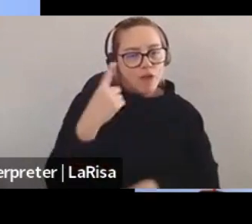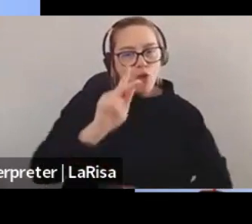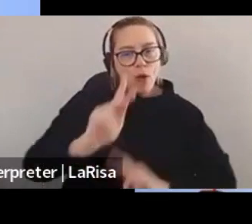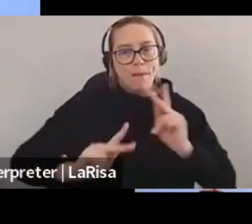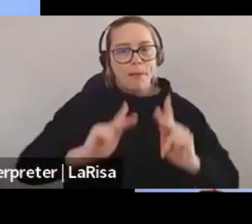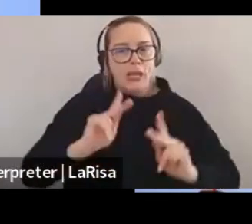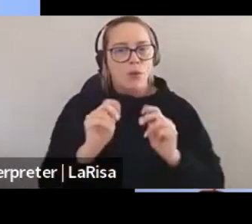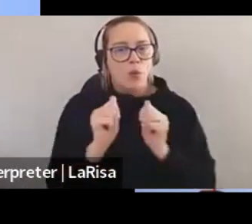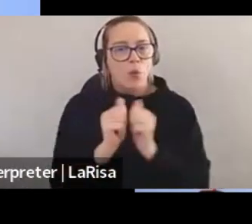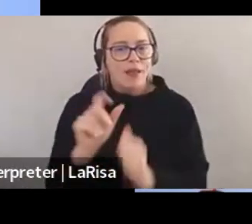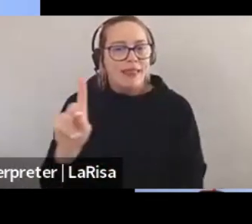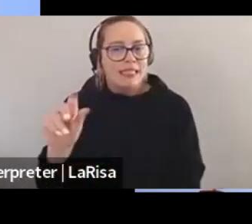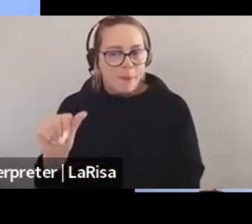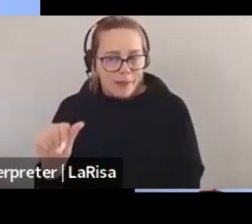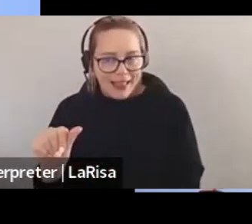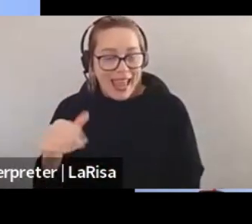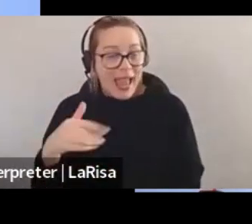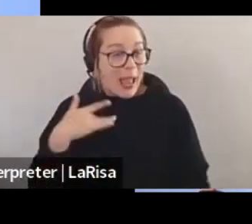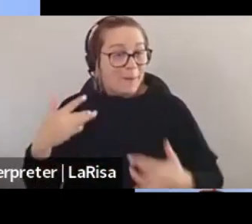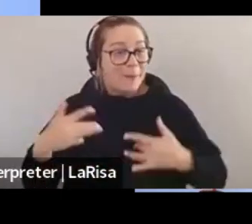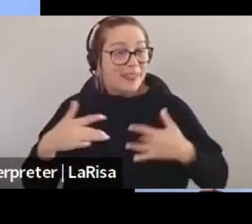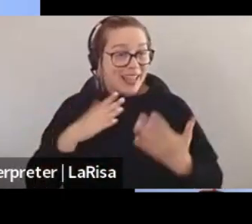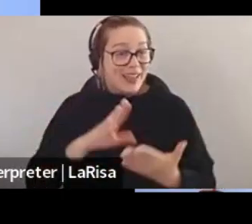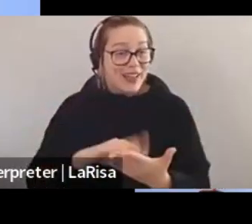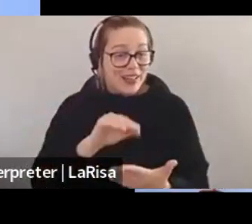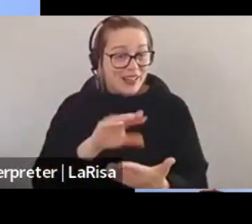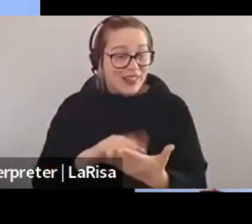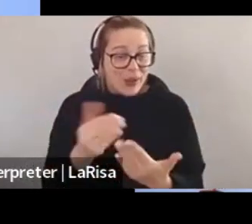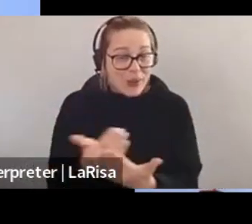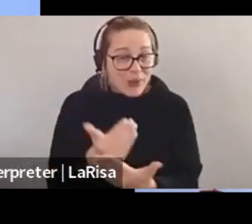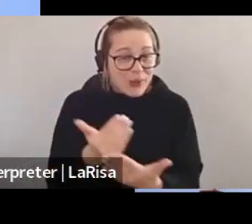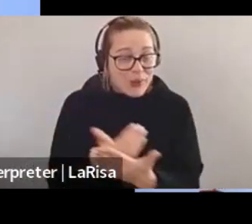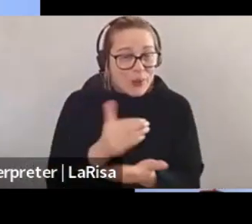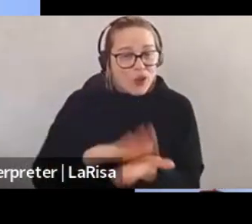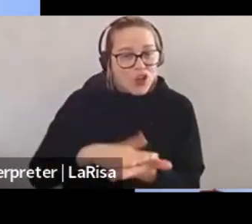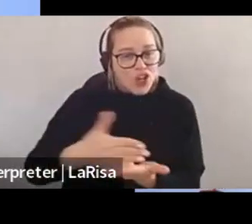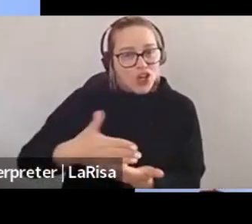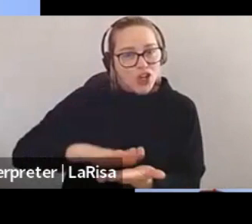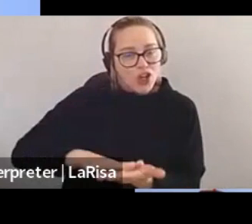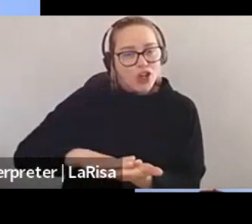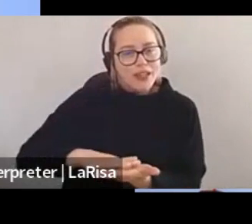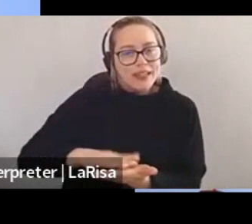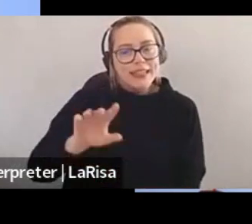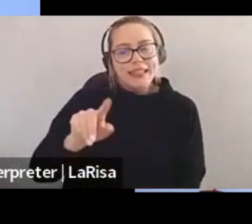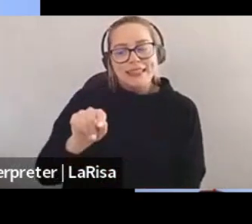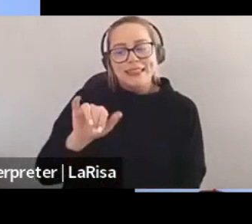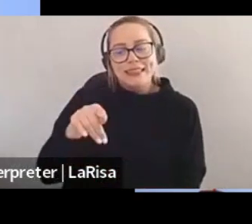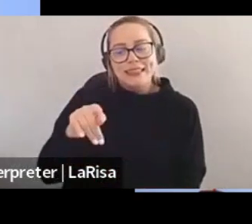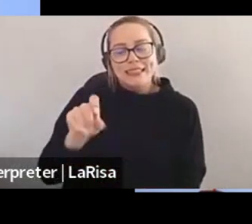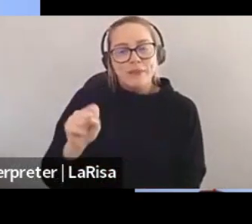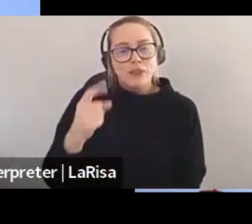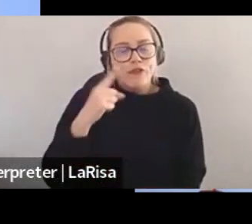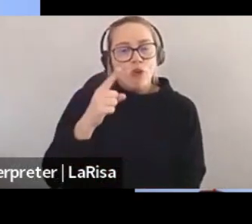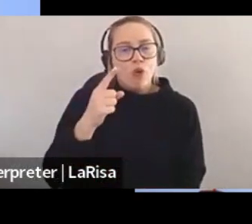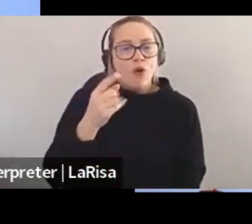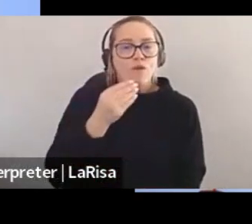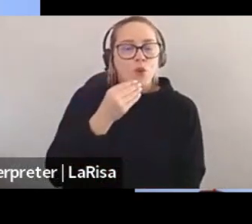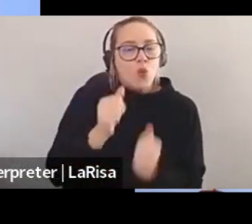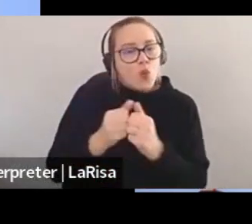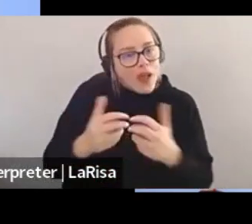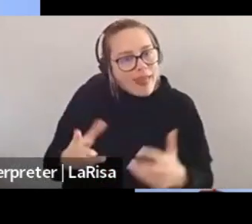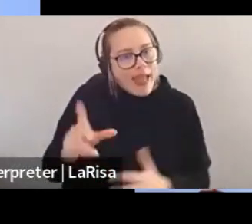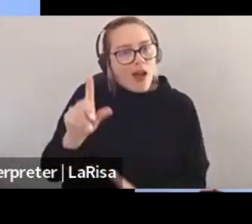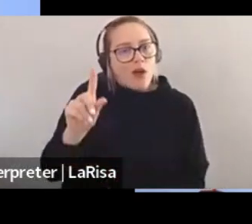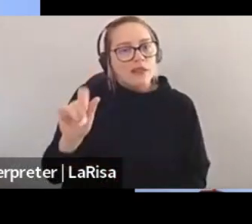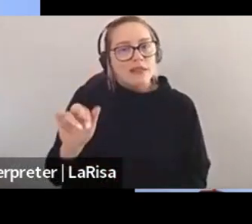what nutrition best practices there can be for people with disabilities. And so I'm excited that you're also going to learn about some cooking tips for